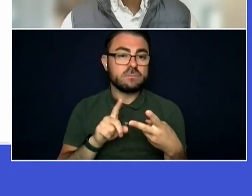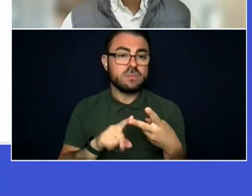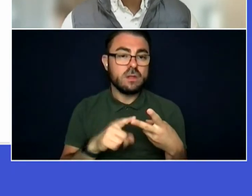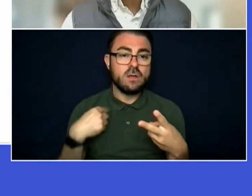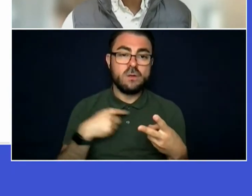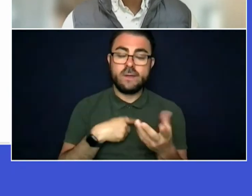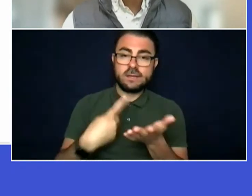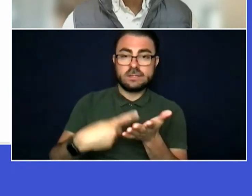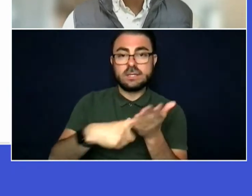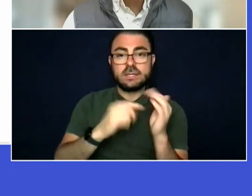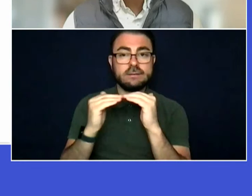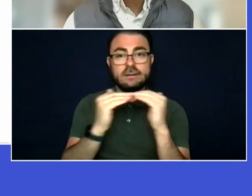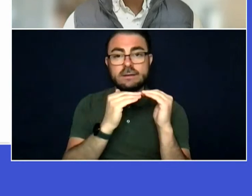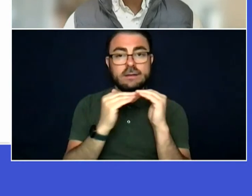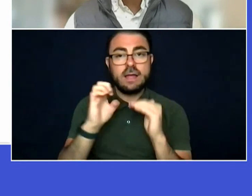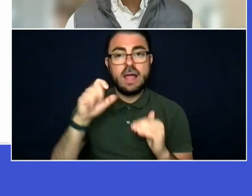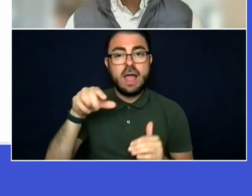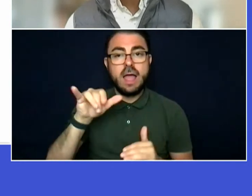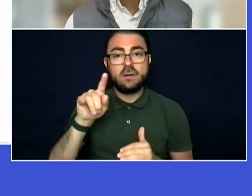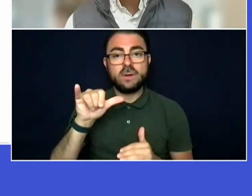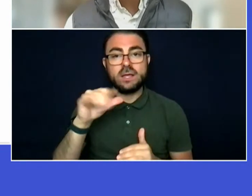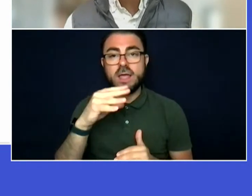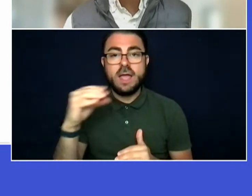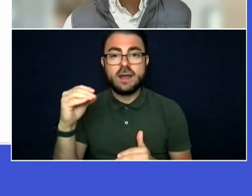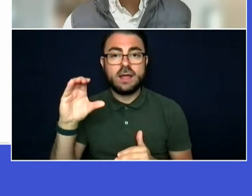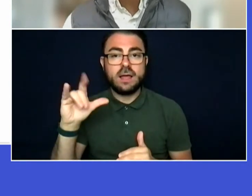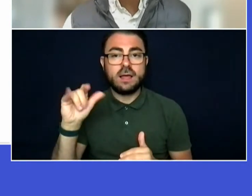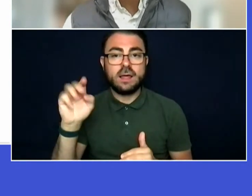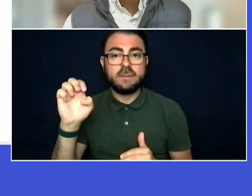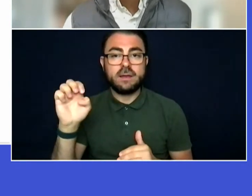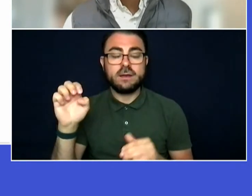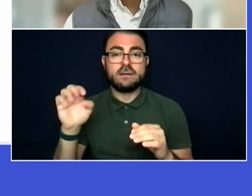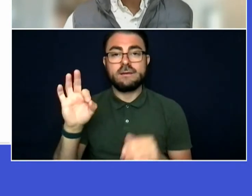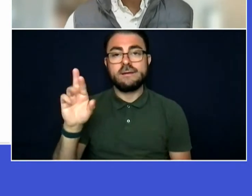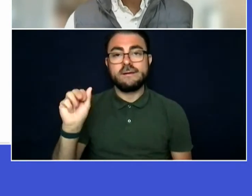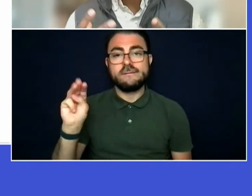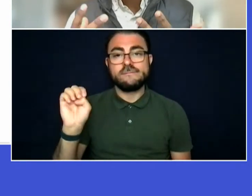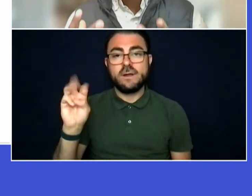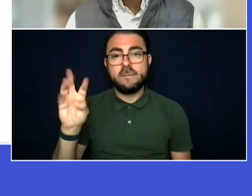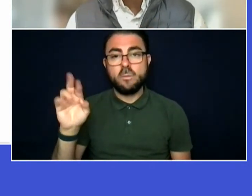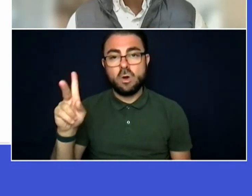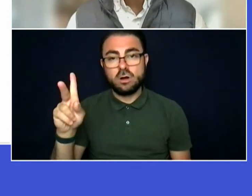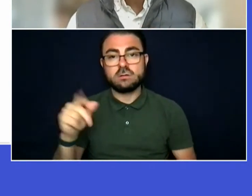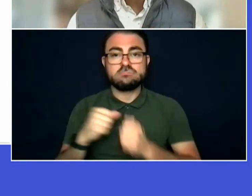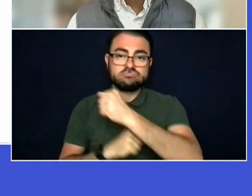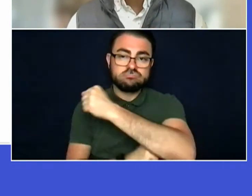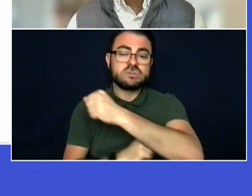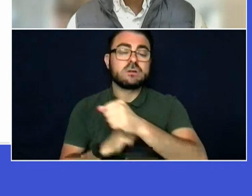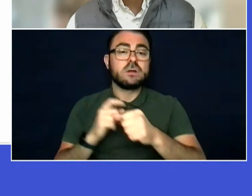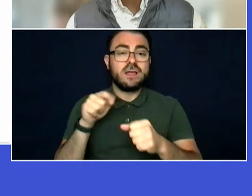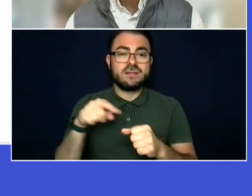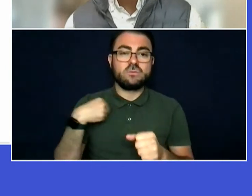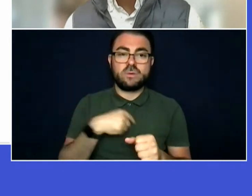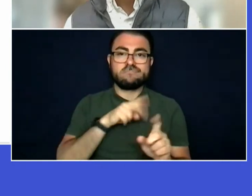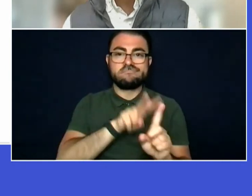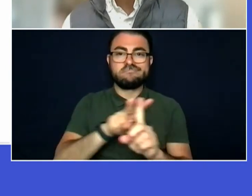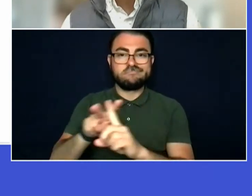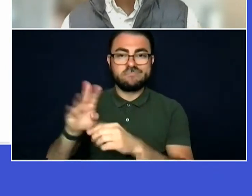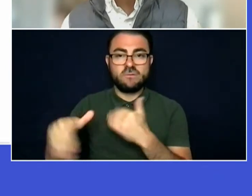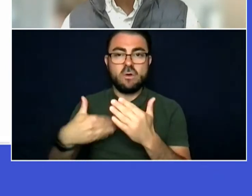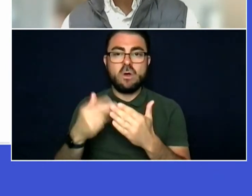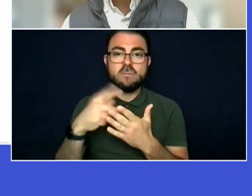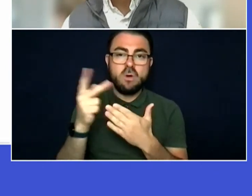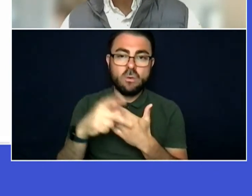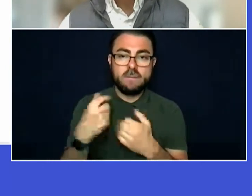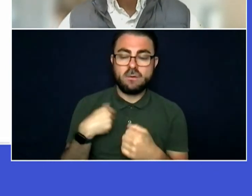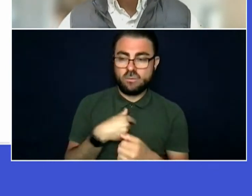climate framework. And this is a framework that we've applied to each of the strategic programs in order to validate and ensure that